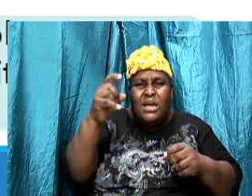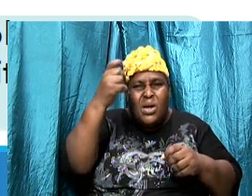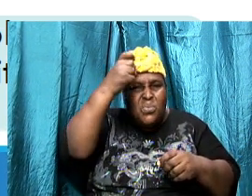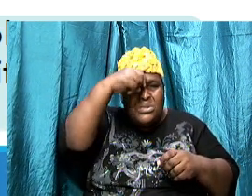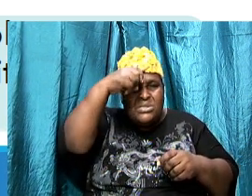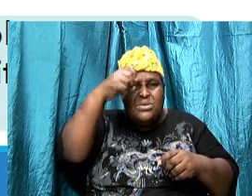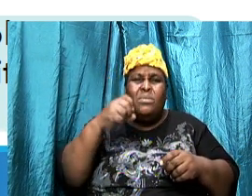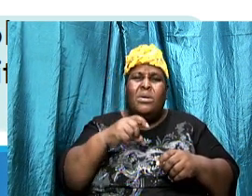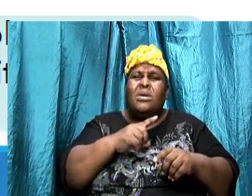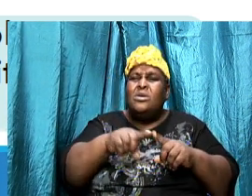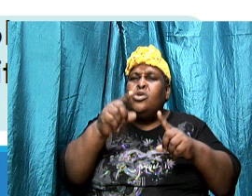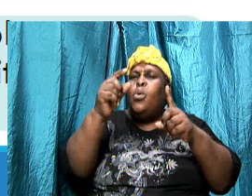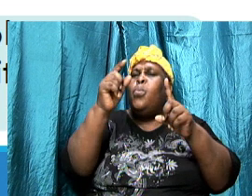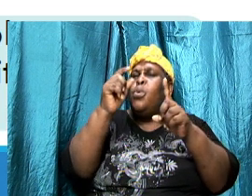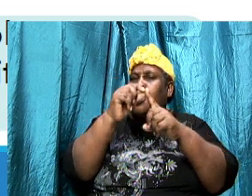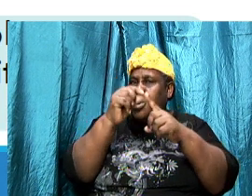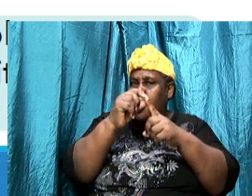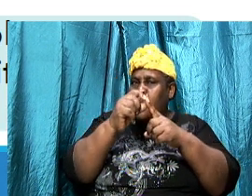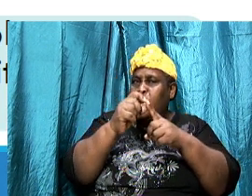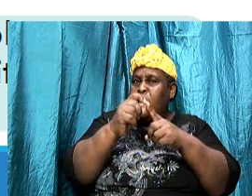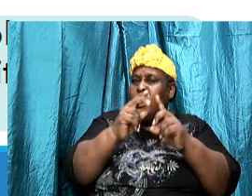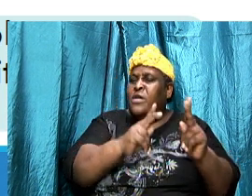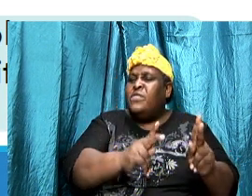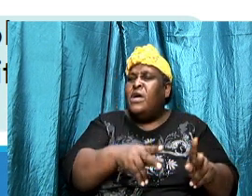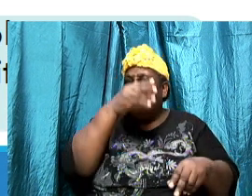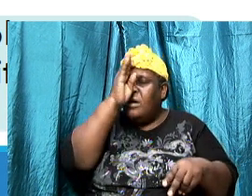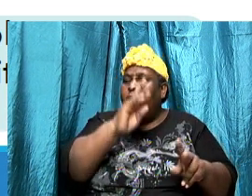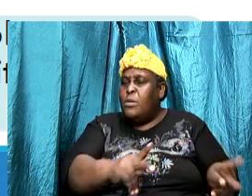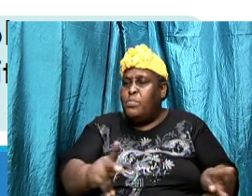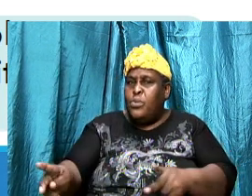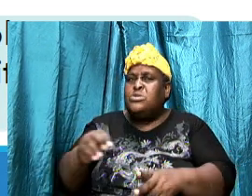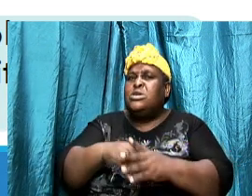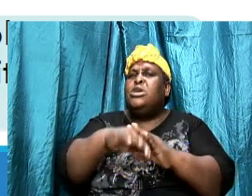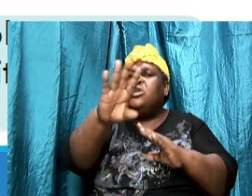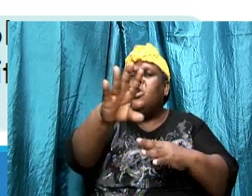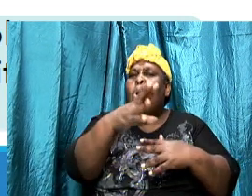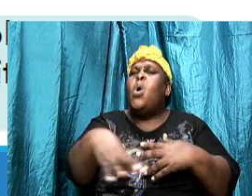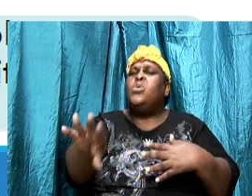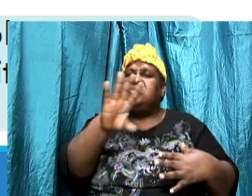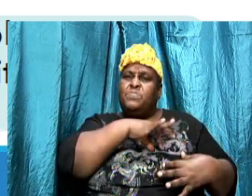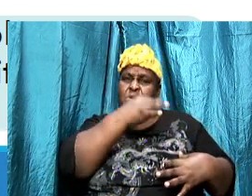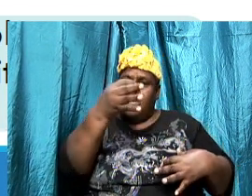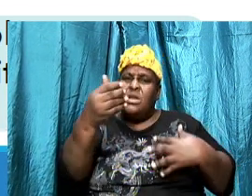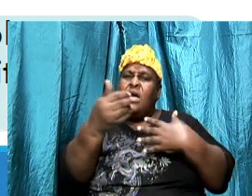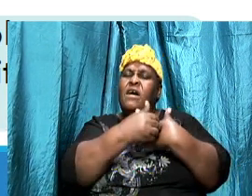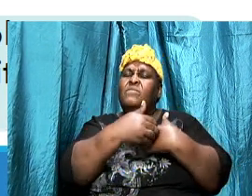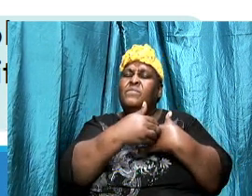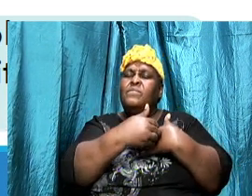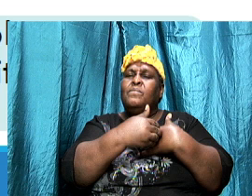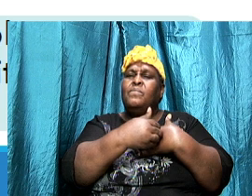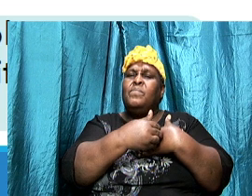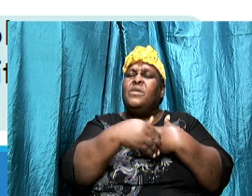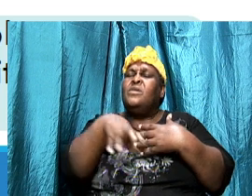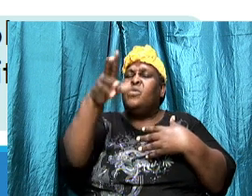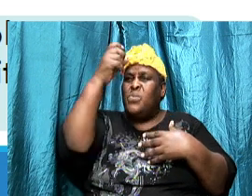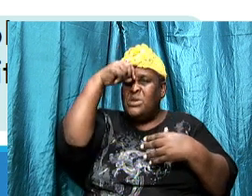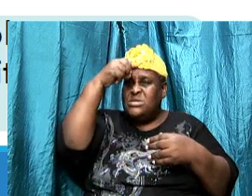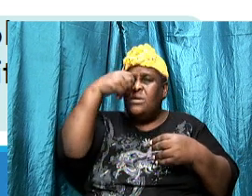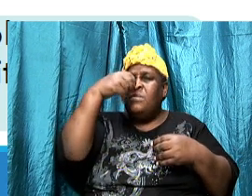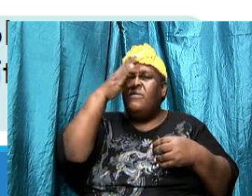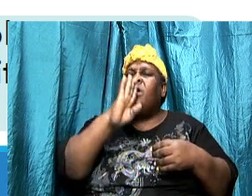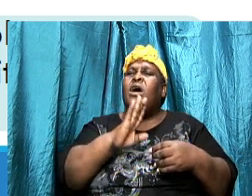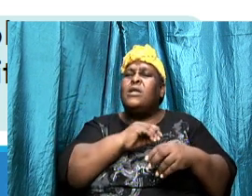wisdom. But it's a word that God drops in your spirit. Has behind it the wisdom of the Almighty God that